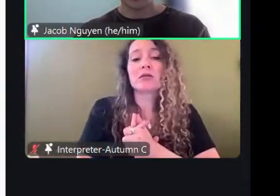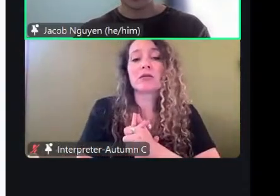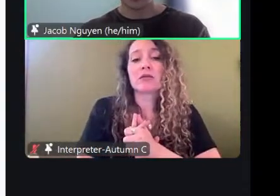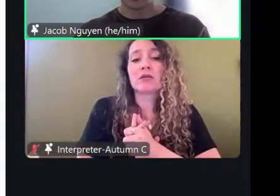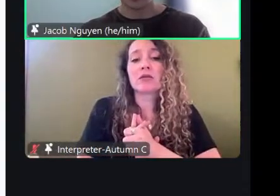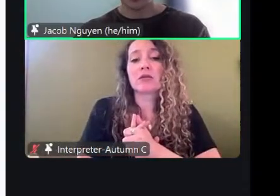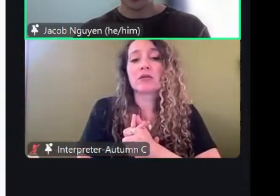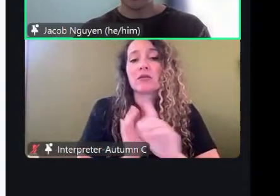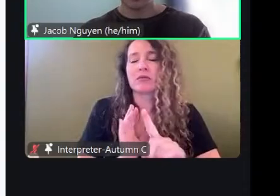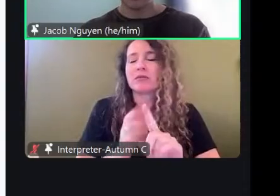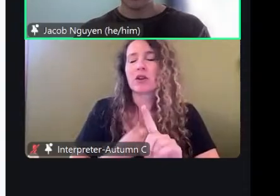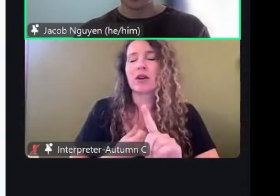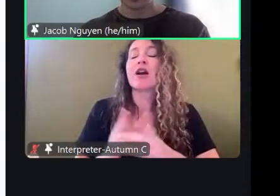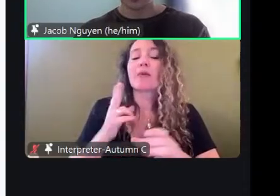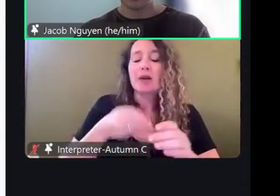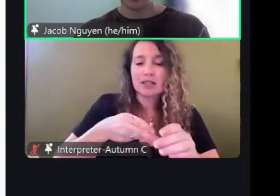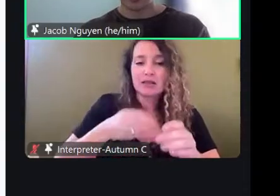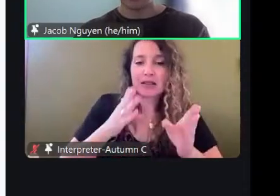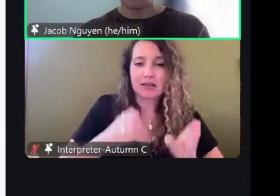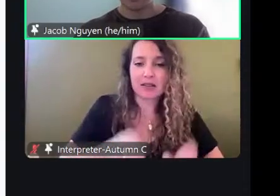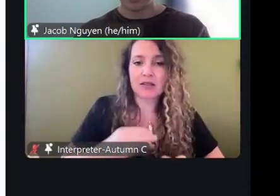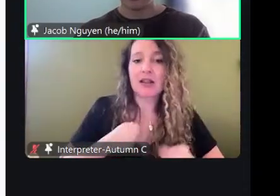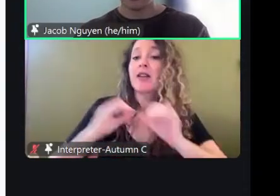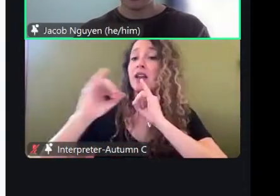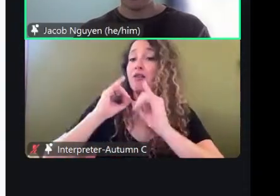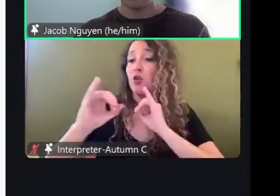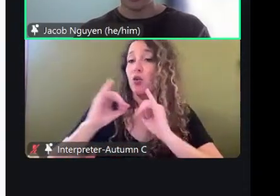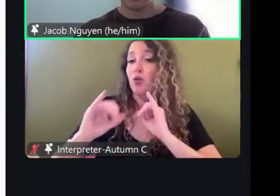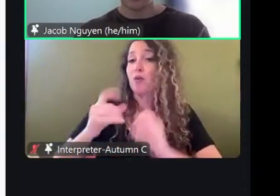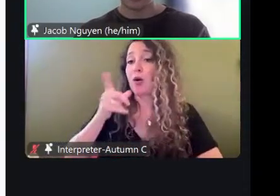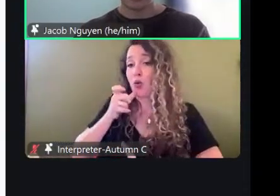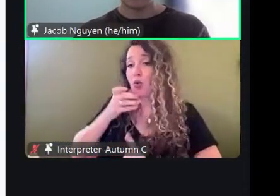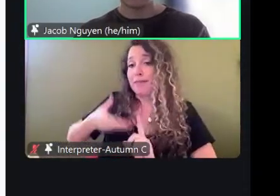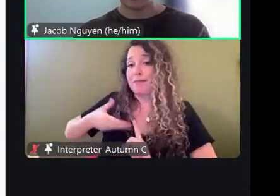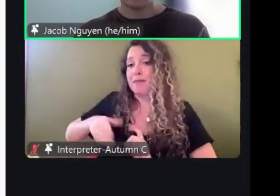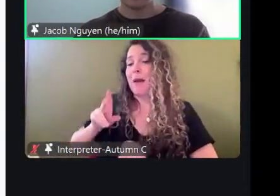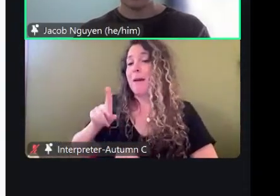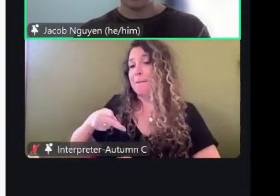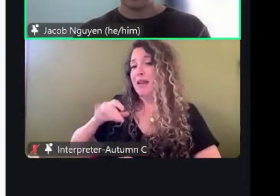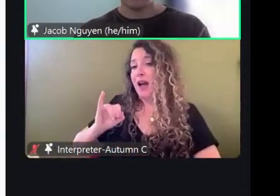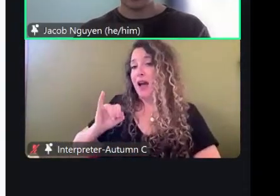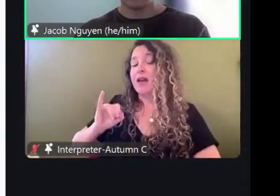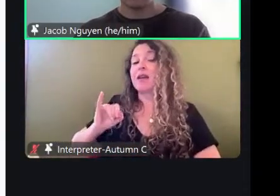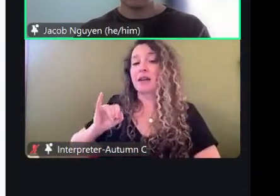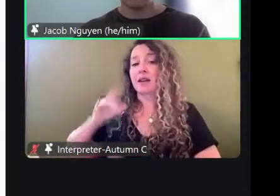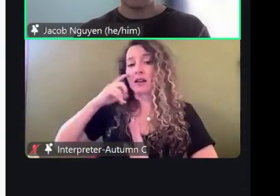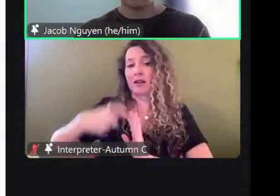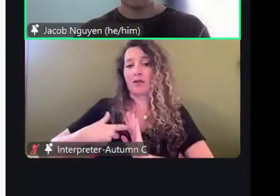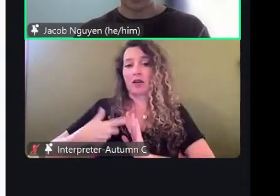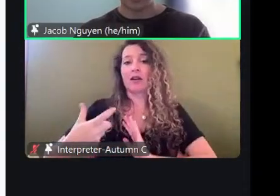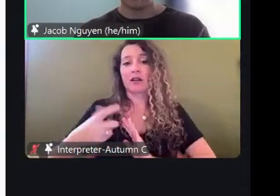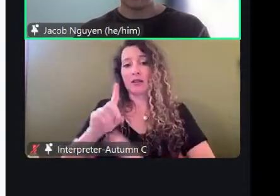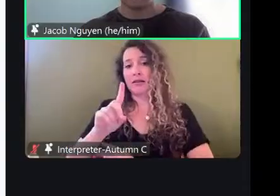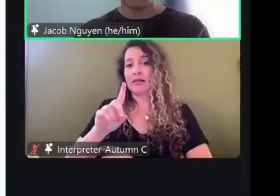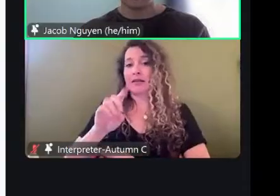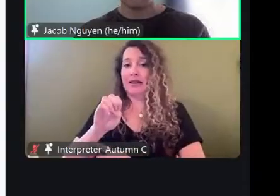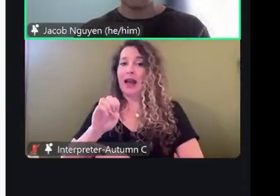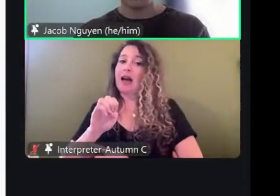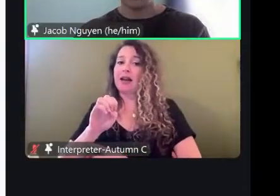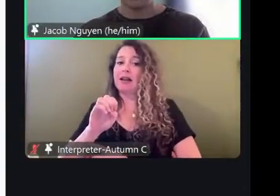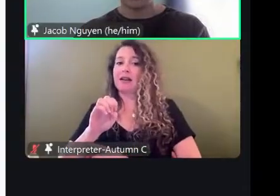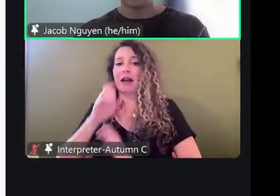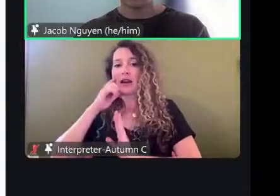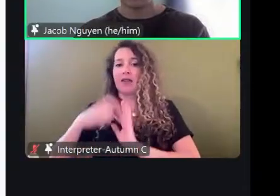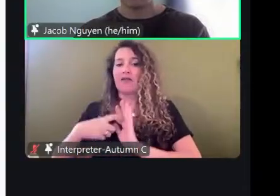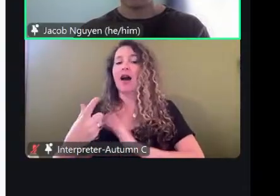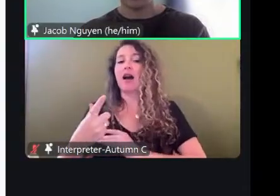prioritize the participants, the interviews were conducted by our PI. All data was de-identified, and students had